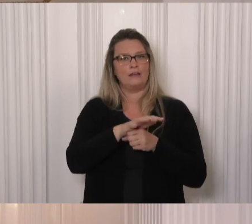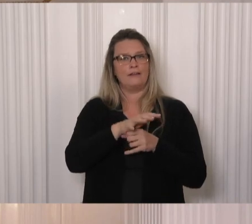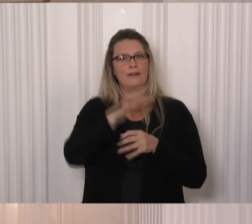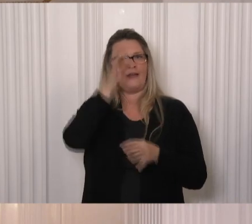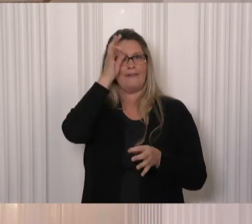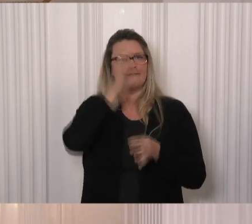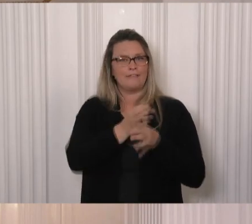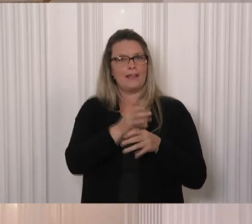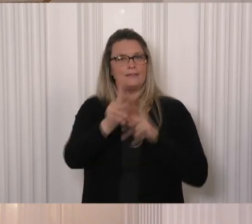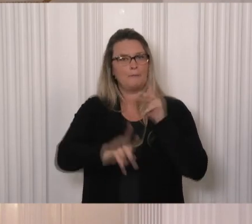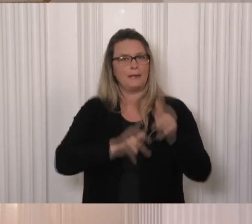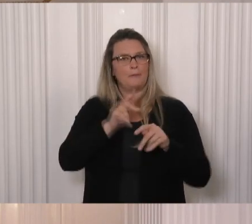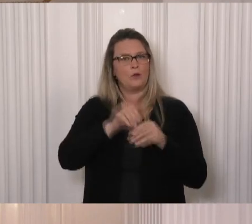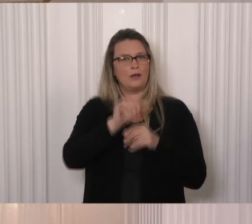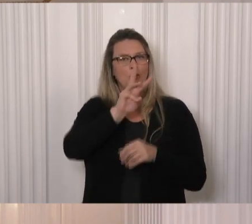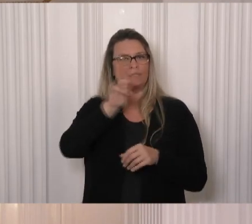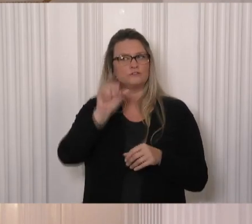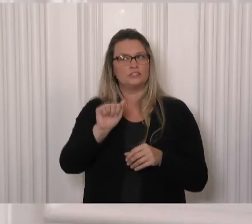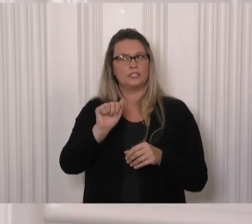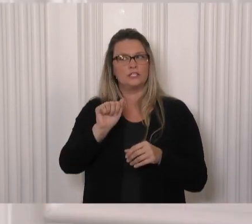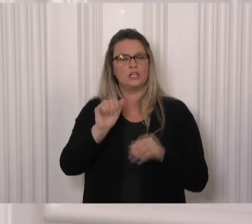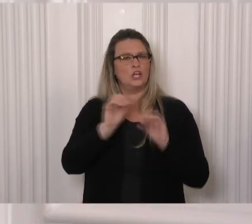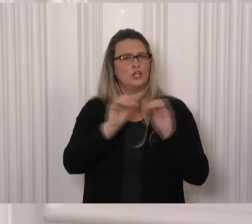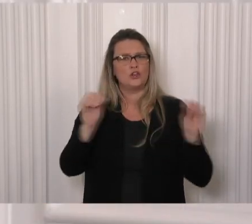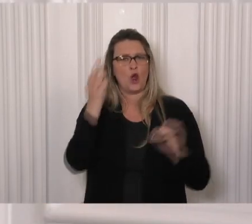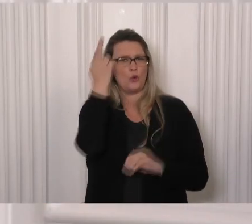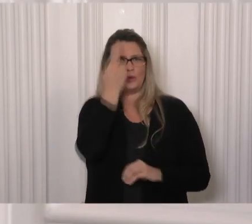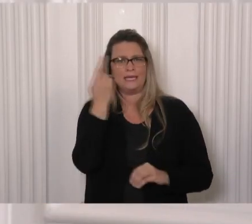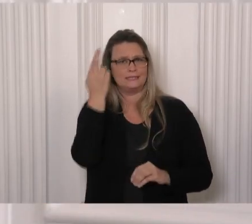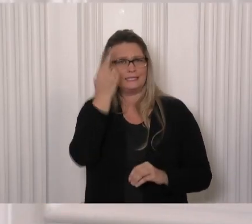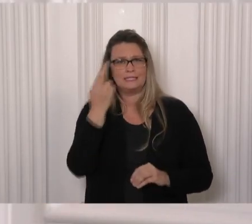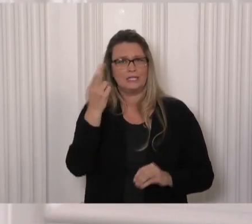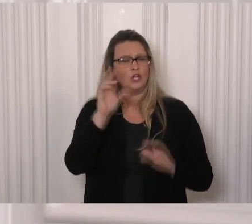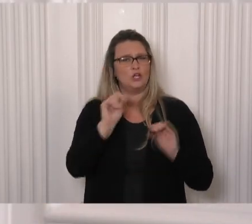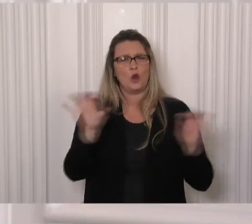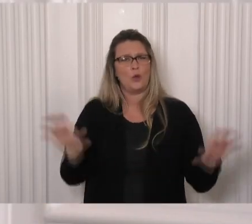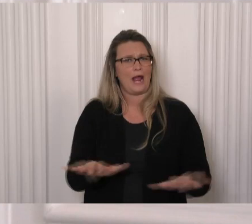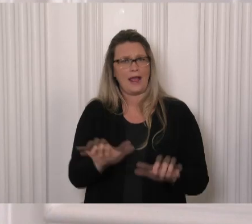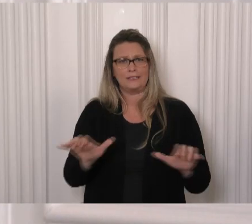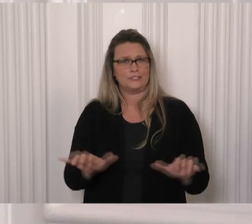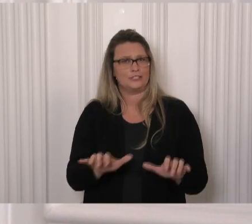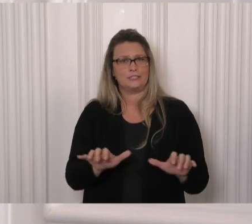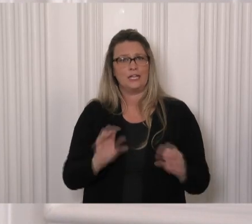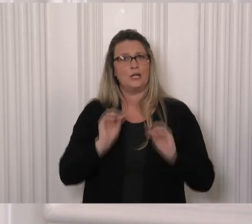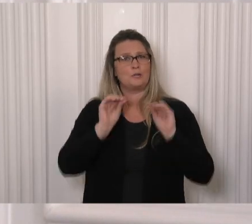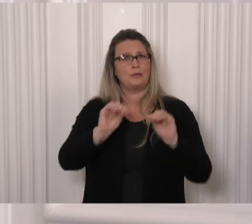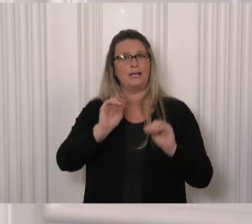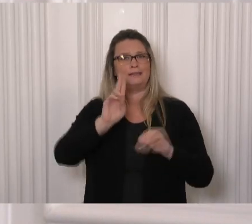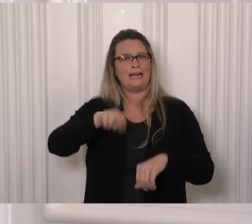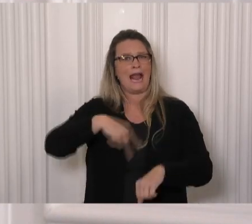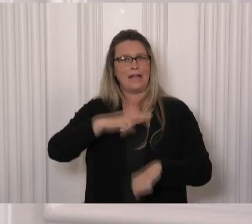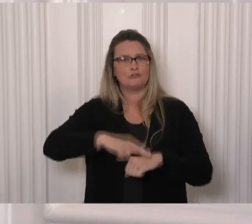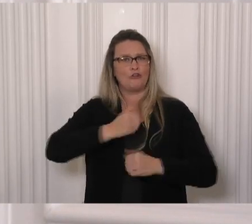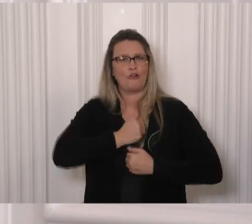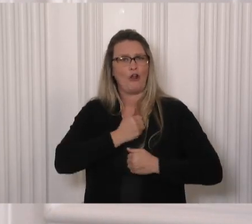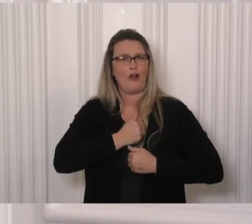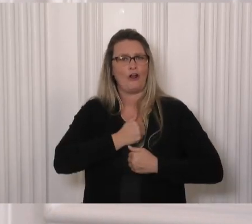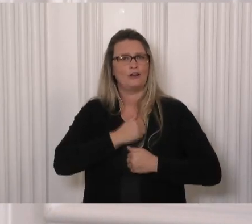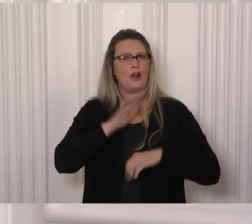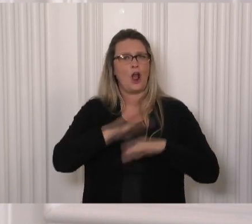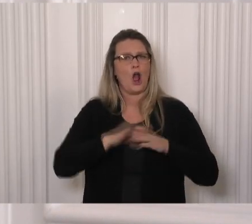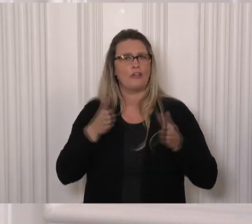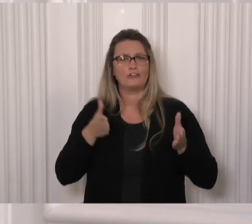do the things that we need to do. There is no reason and no necessary actions to put National Guardsmen or police officers on the